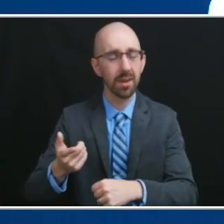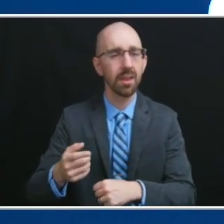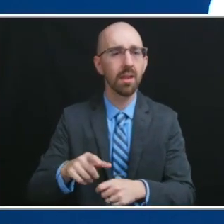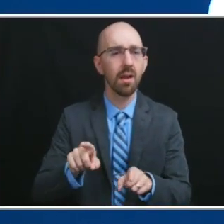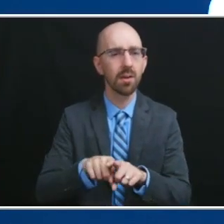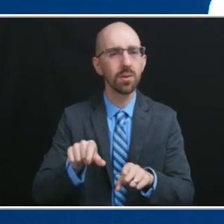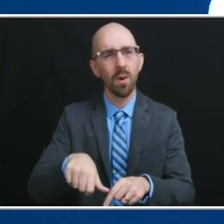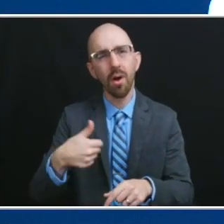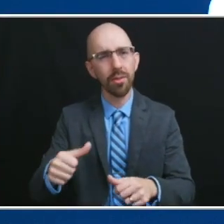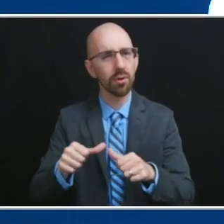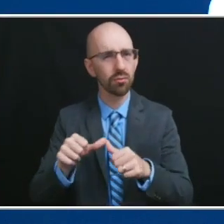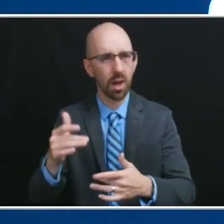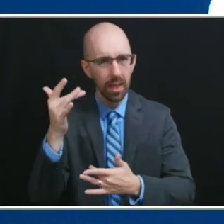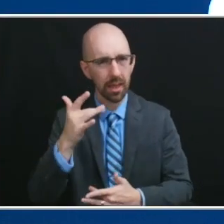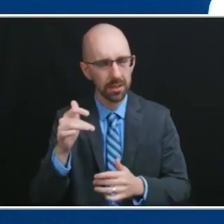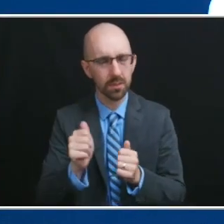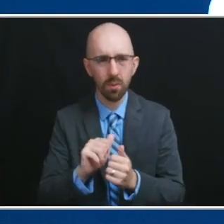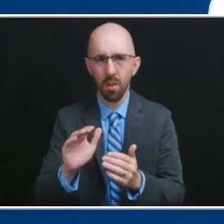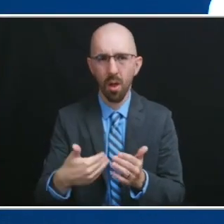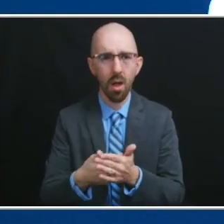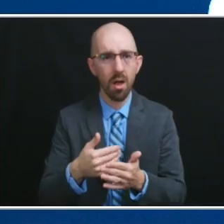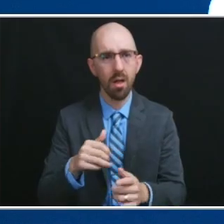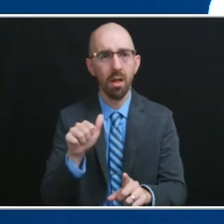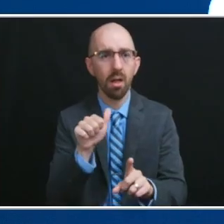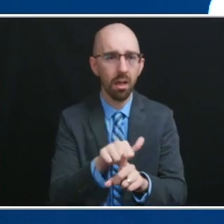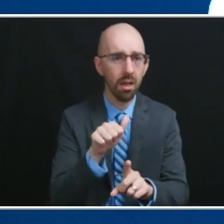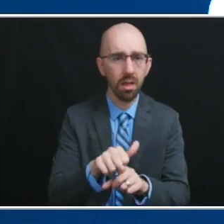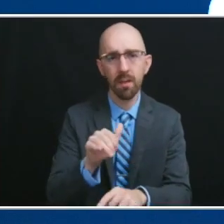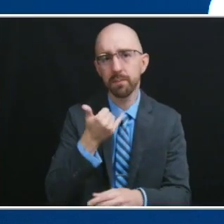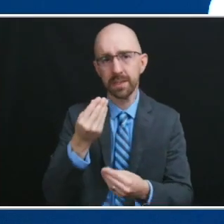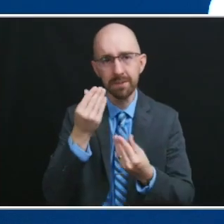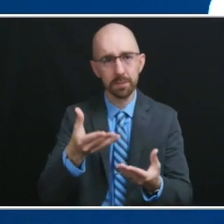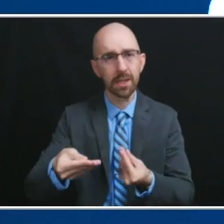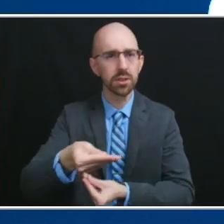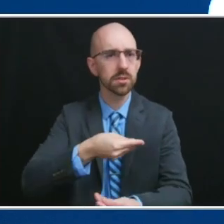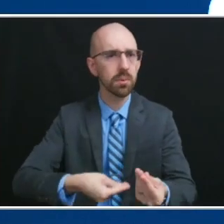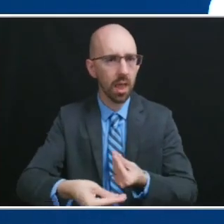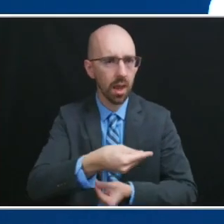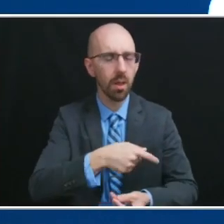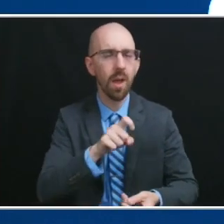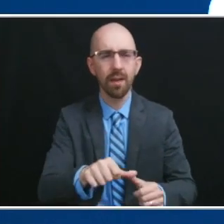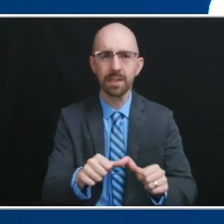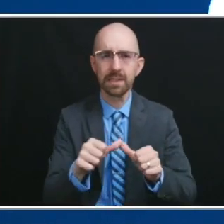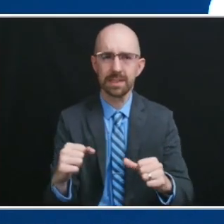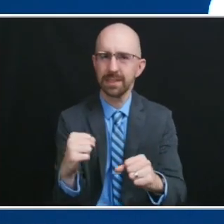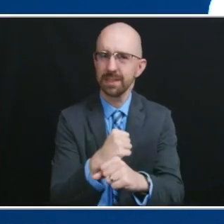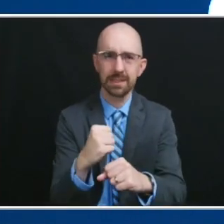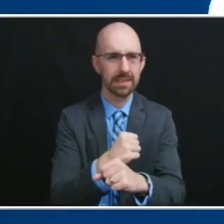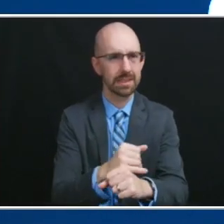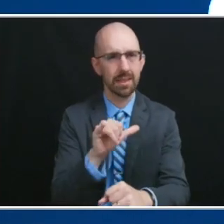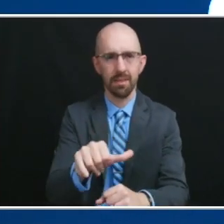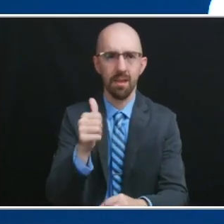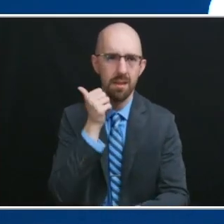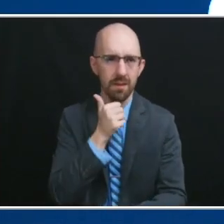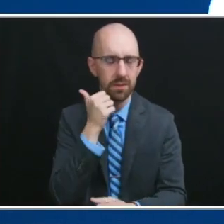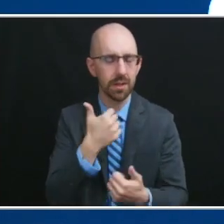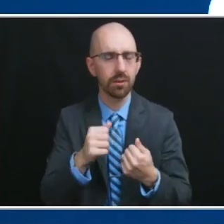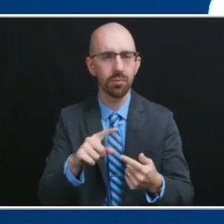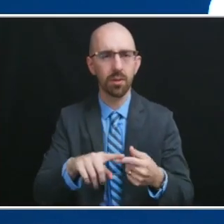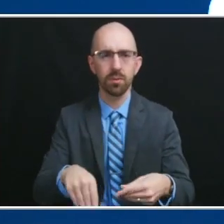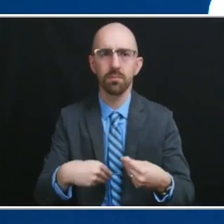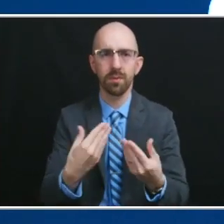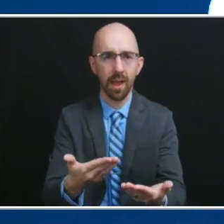illnesses, just with all the misinformation that is currently going on. So we have to continue to fight that every day, try to provide the